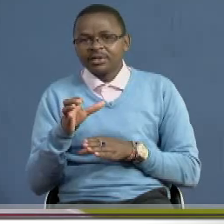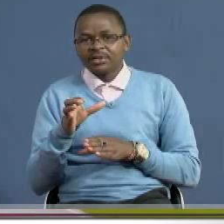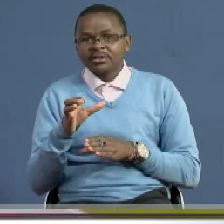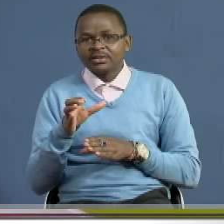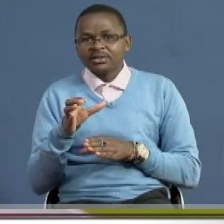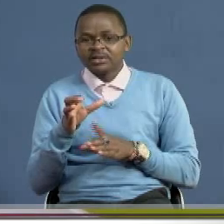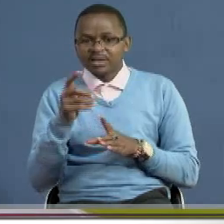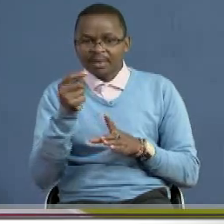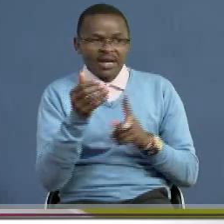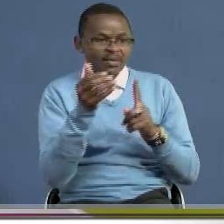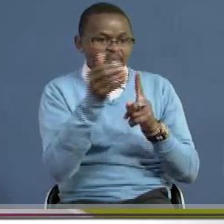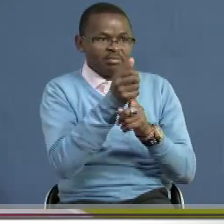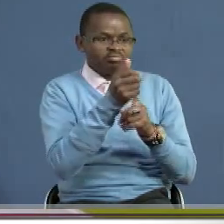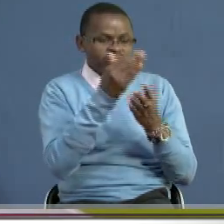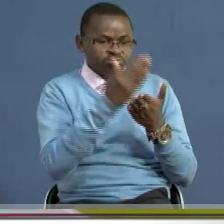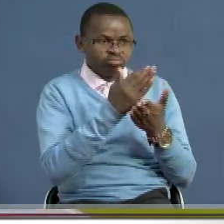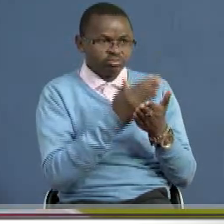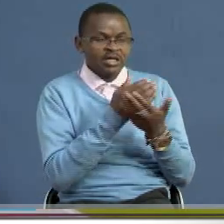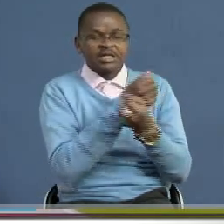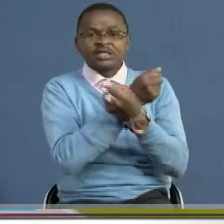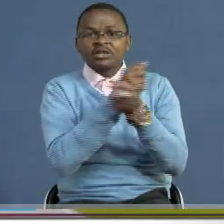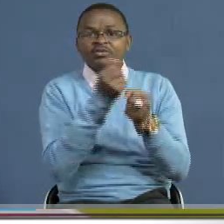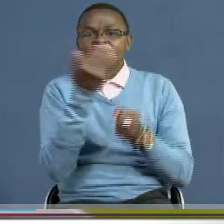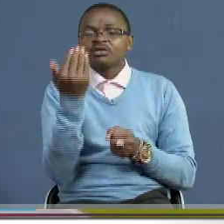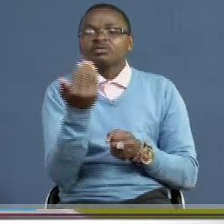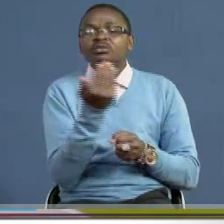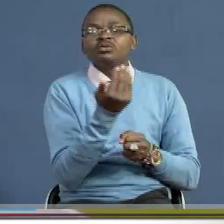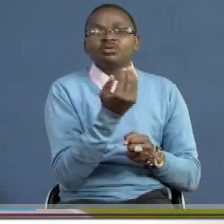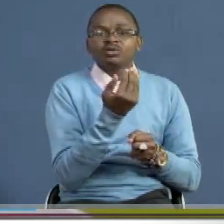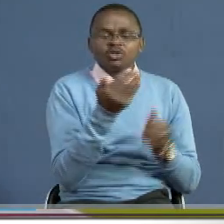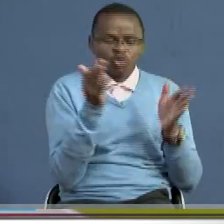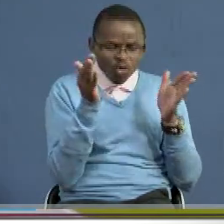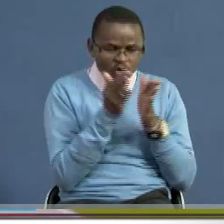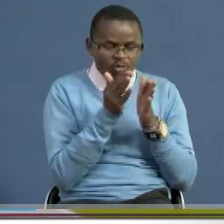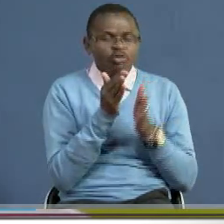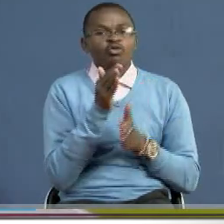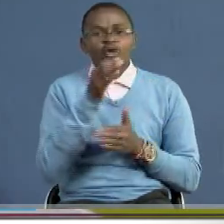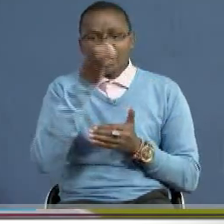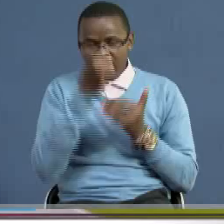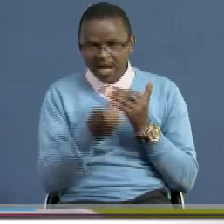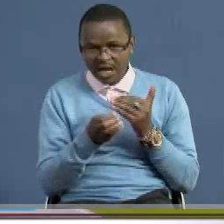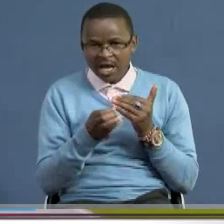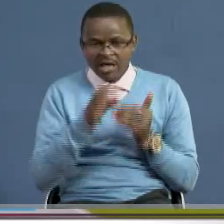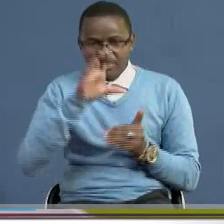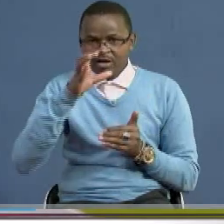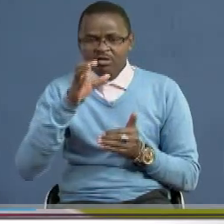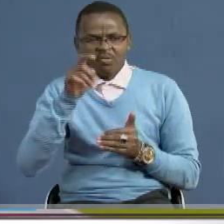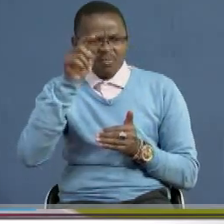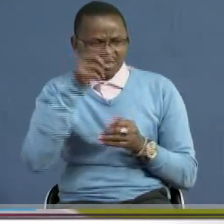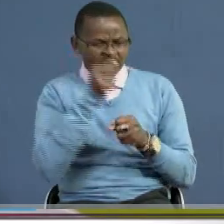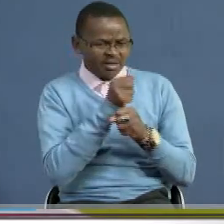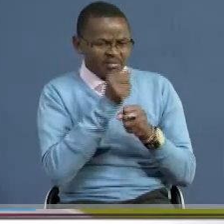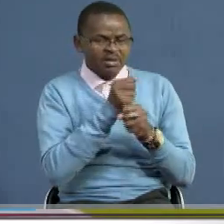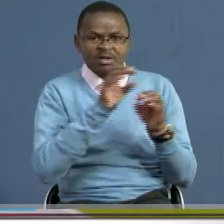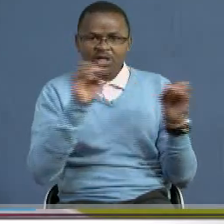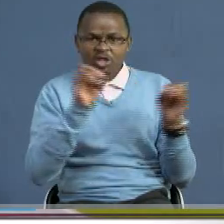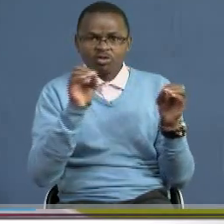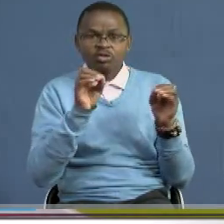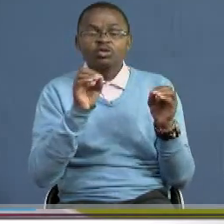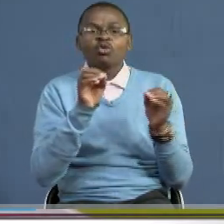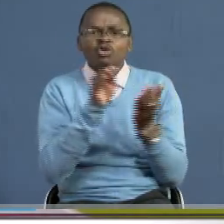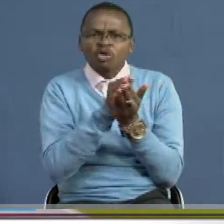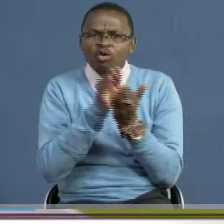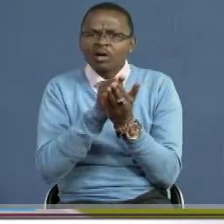access program that Save the Children is doing is almost coming to an end. So the county should ensure that there's no stockout